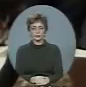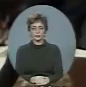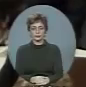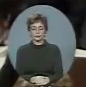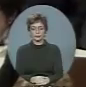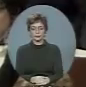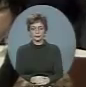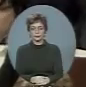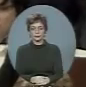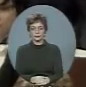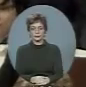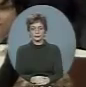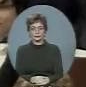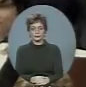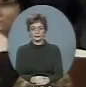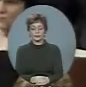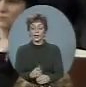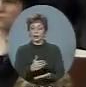Order.